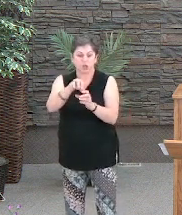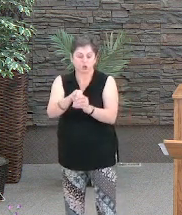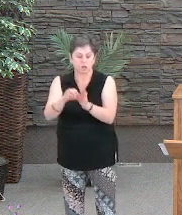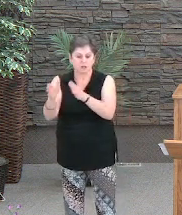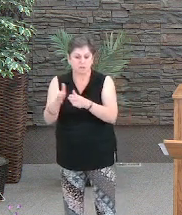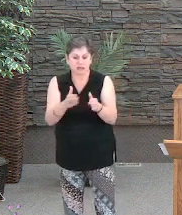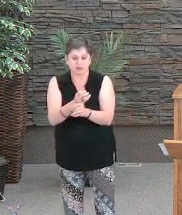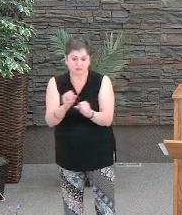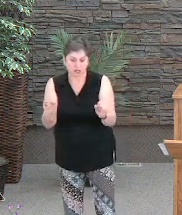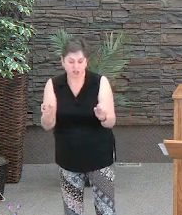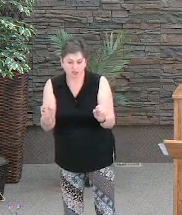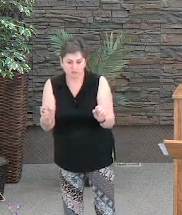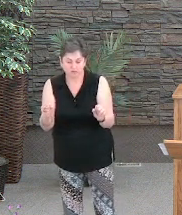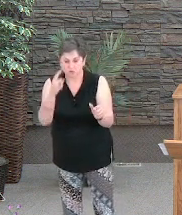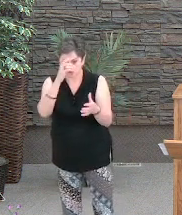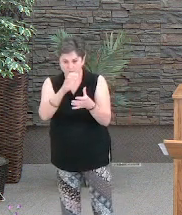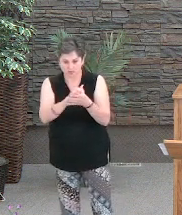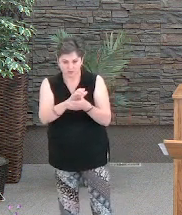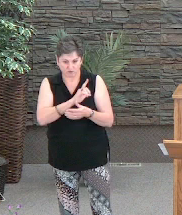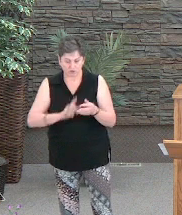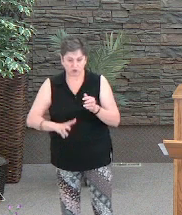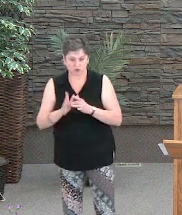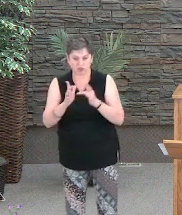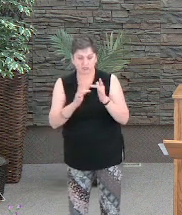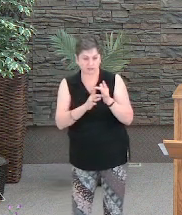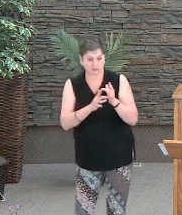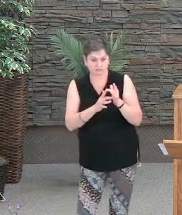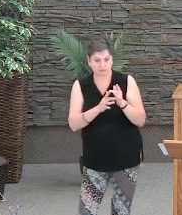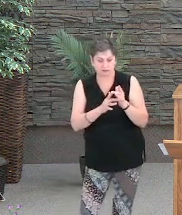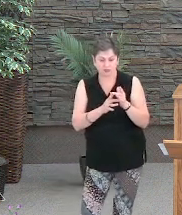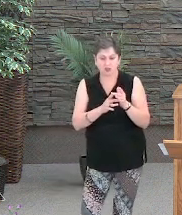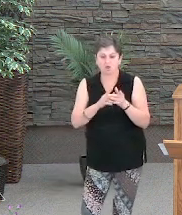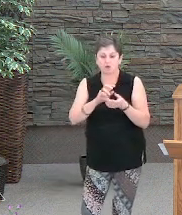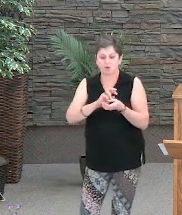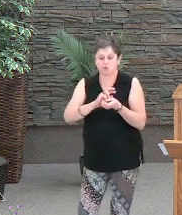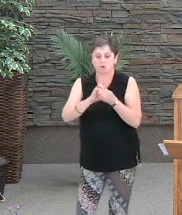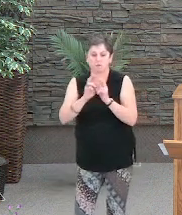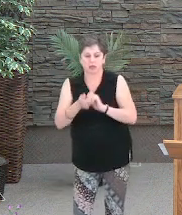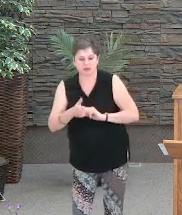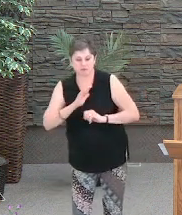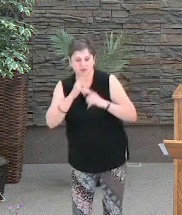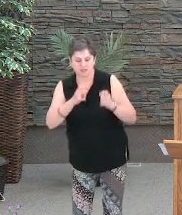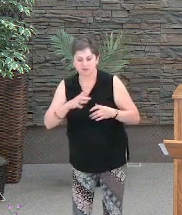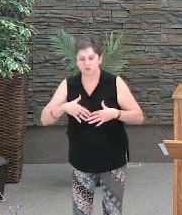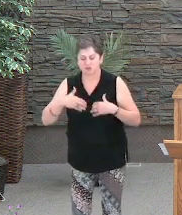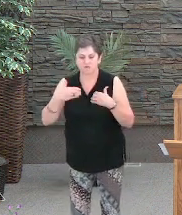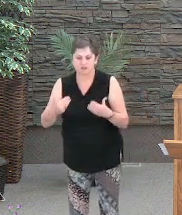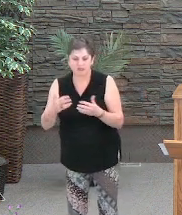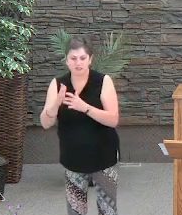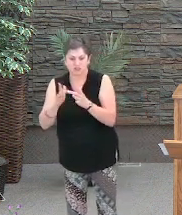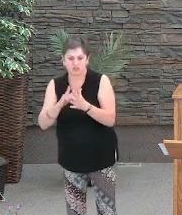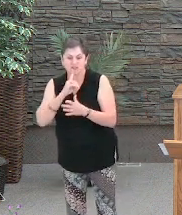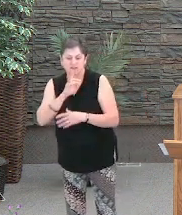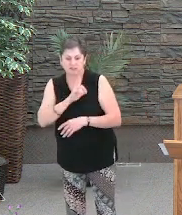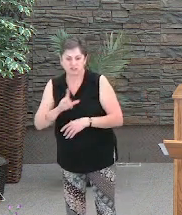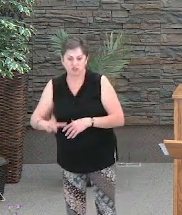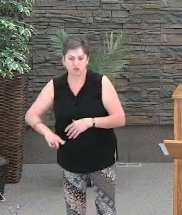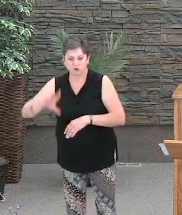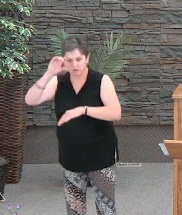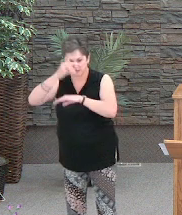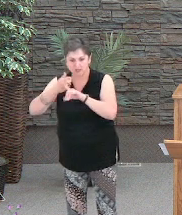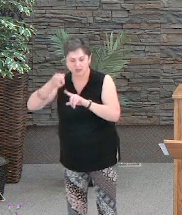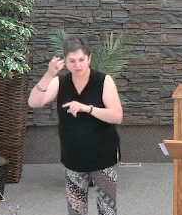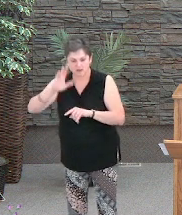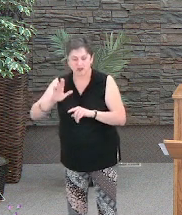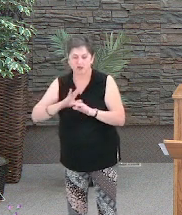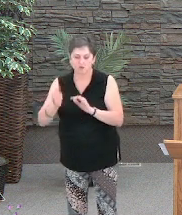of salvation. We believe in the Lord Jesus. We repent of our sins. We confess that Jesus is Lord, the Son of God.